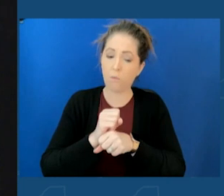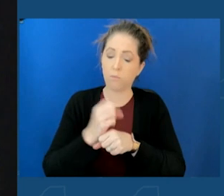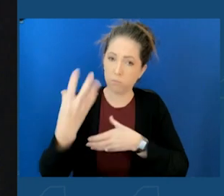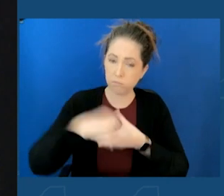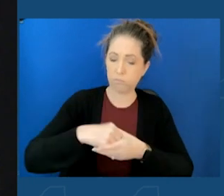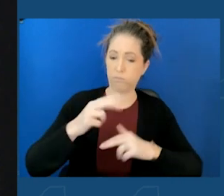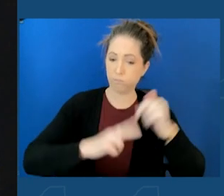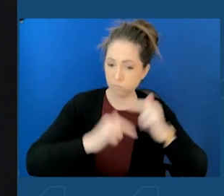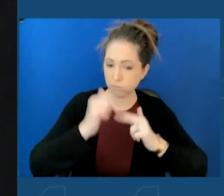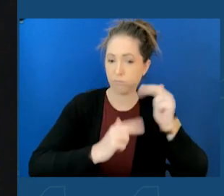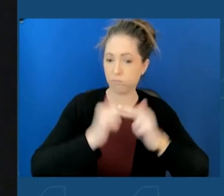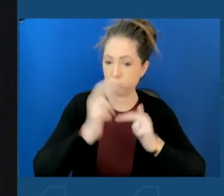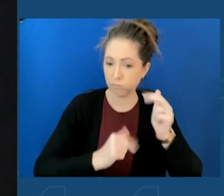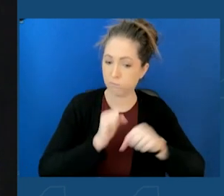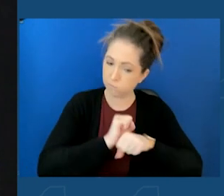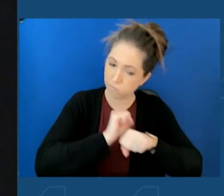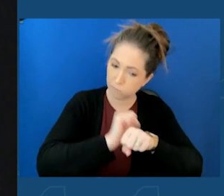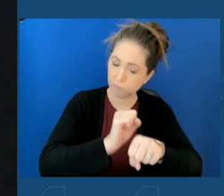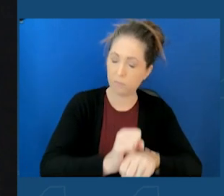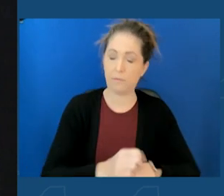well.